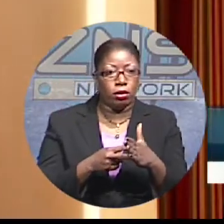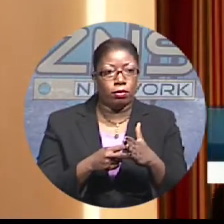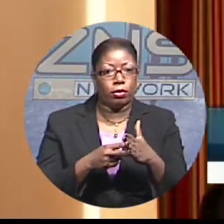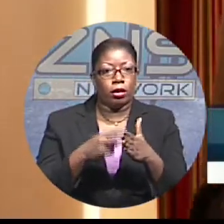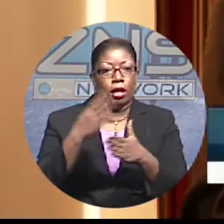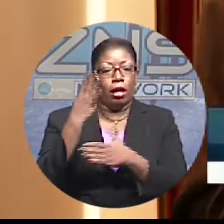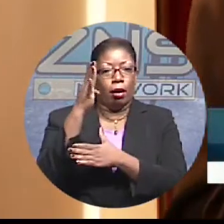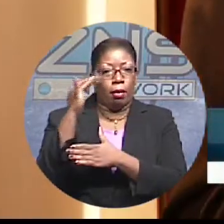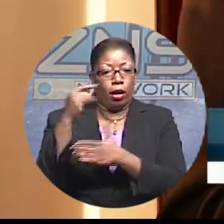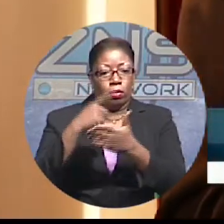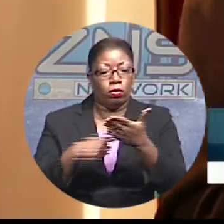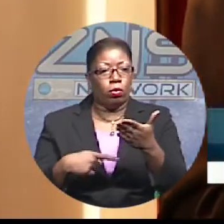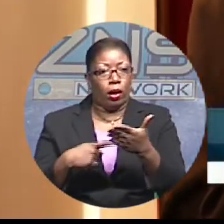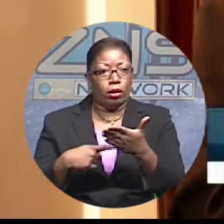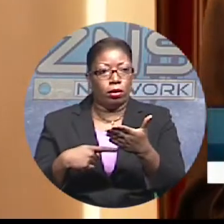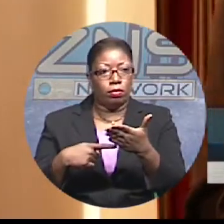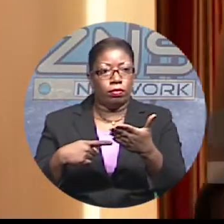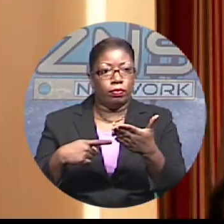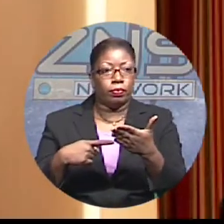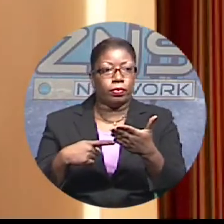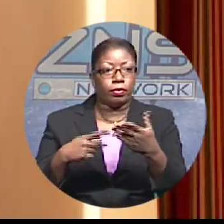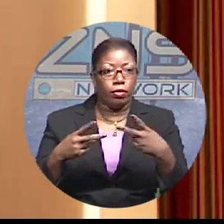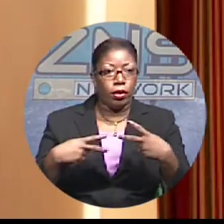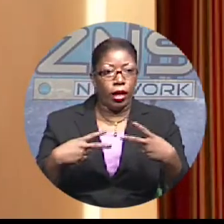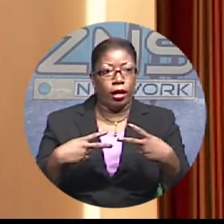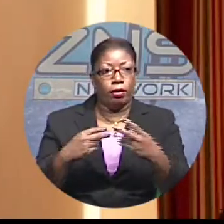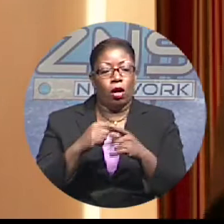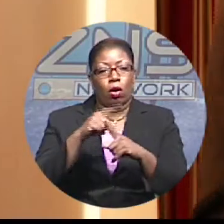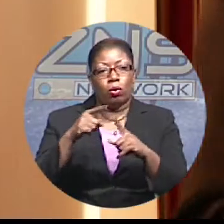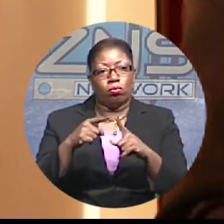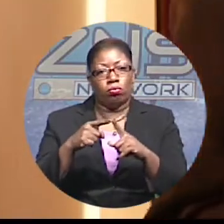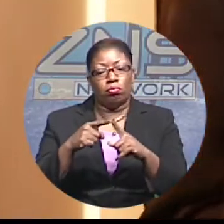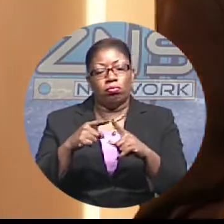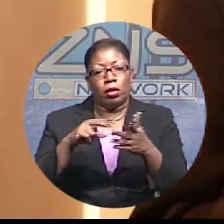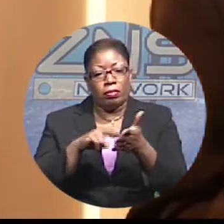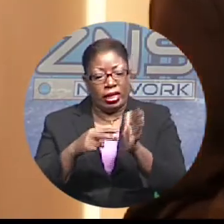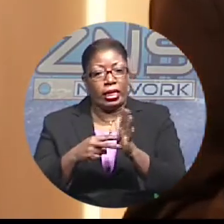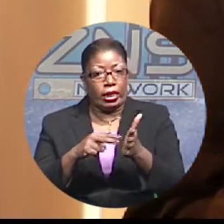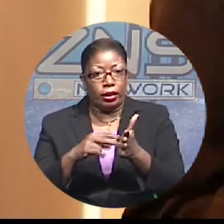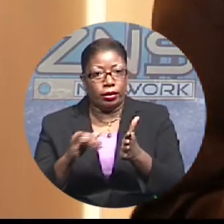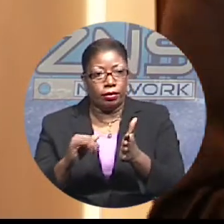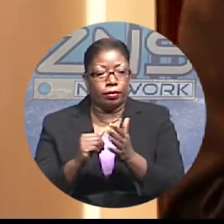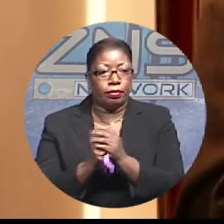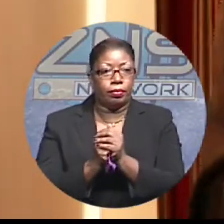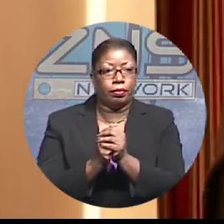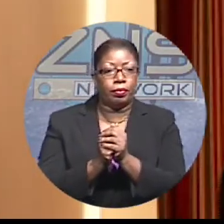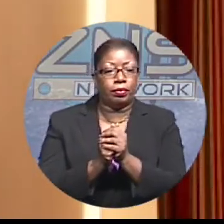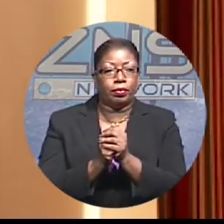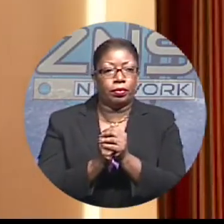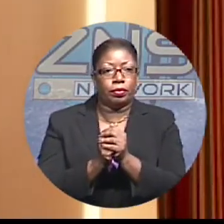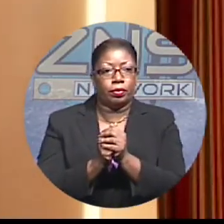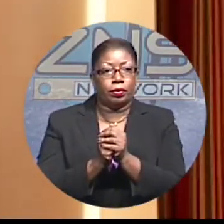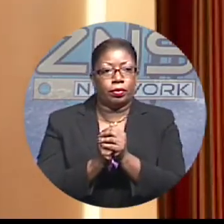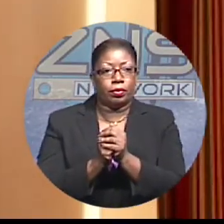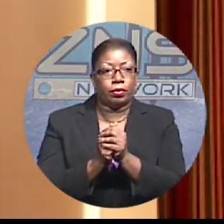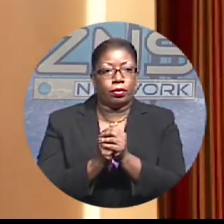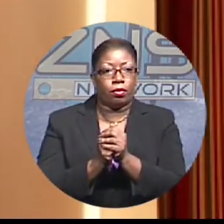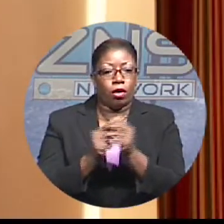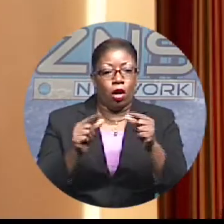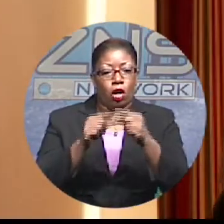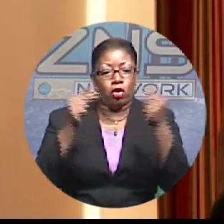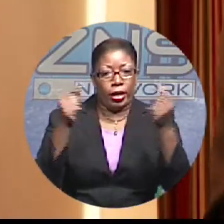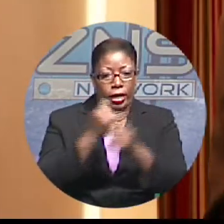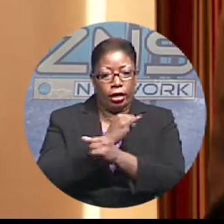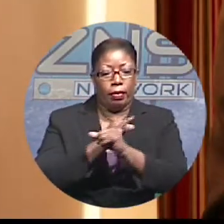by its composition, and when I indicate its composition, a greater independence of